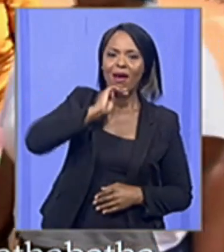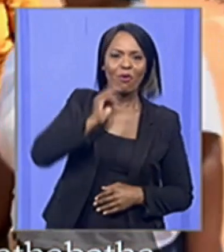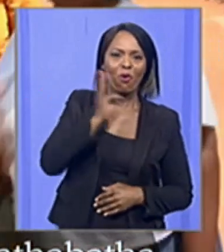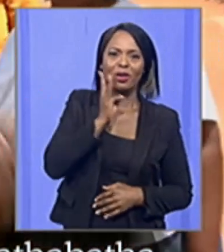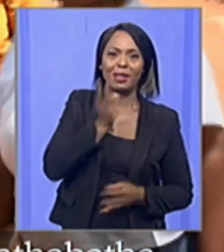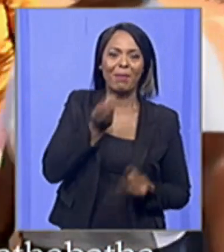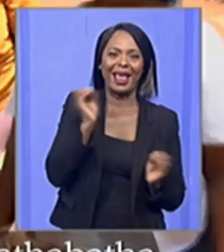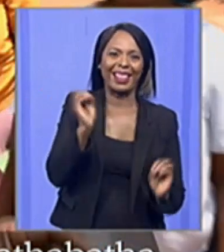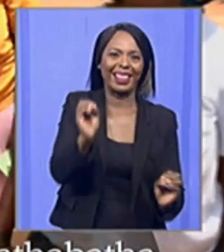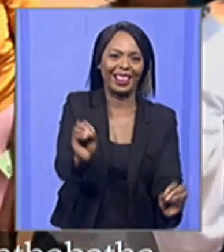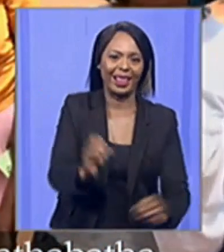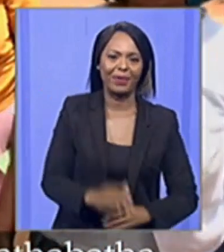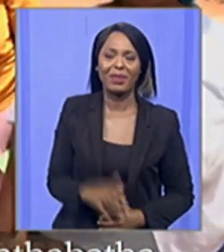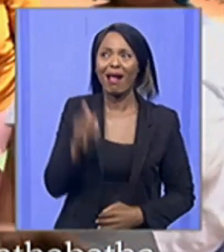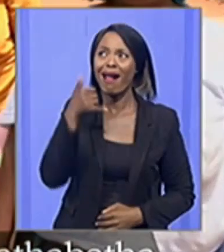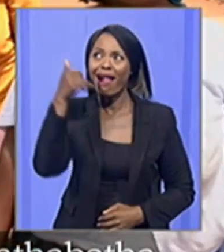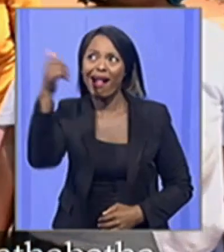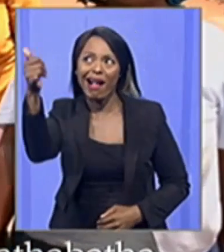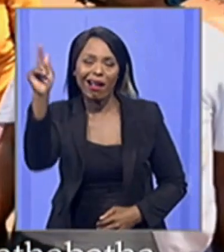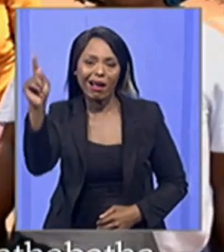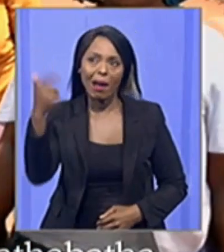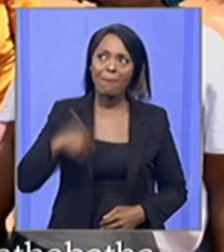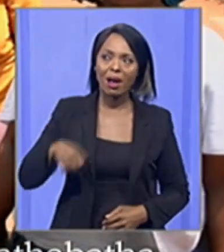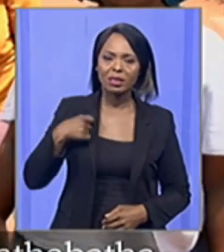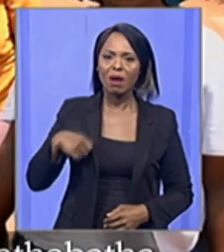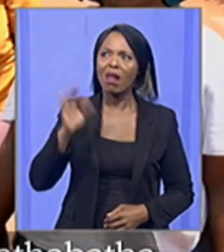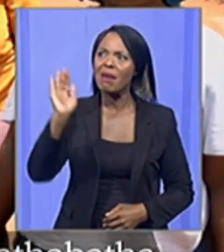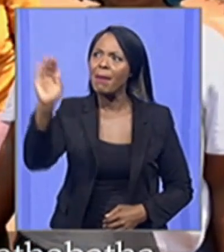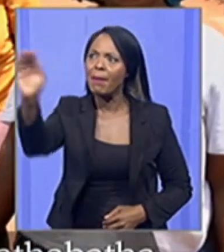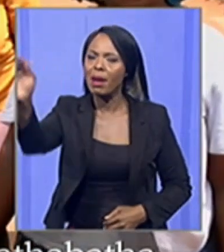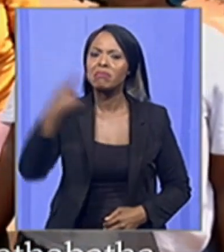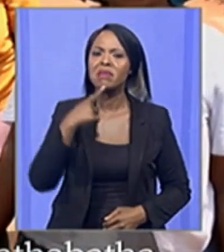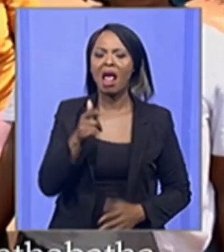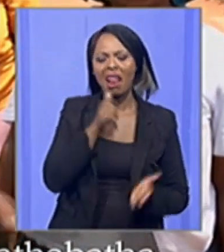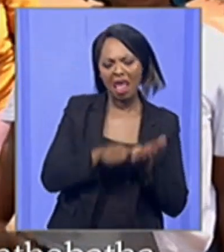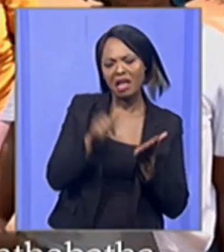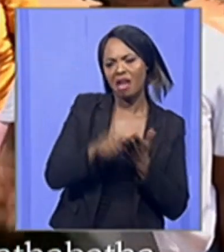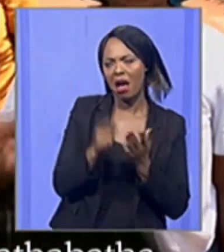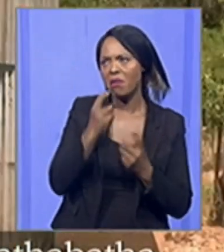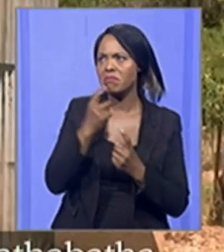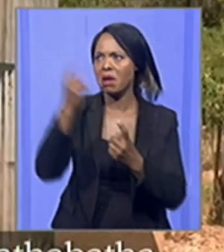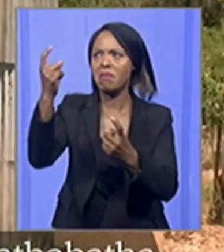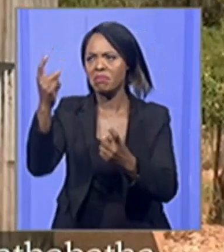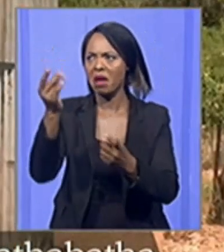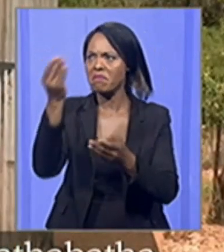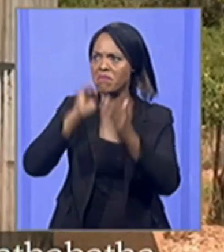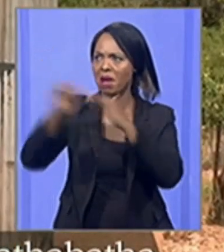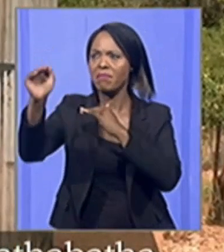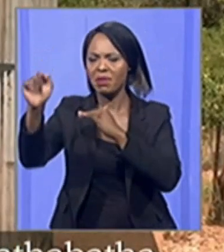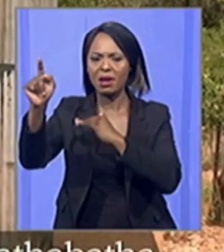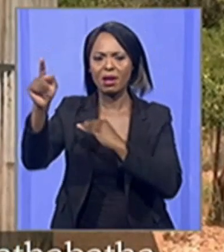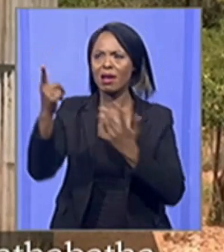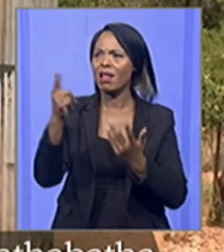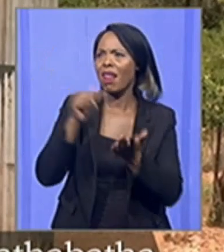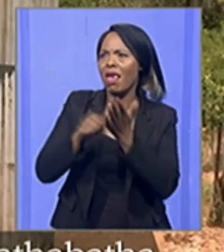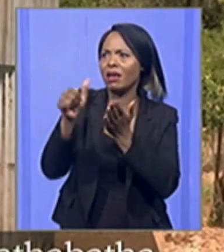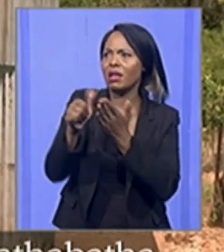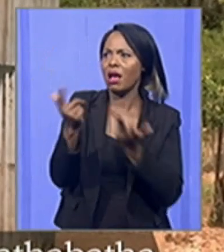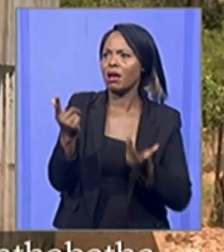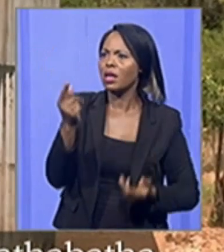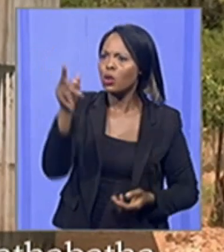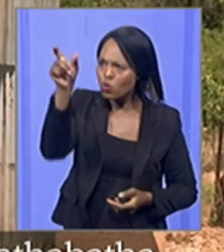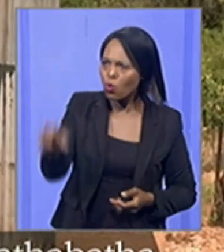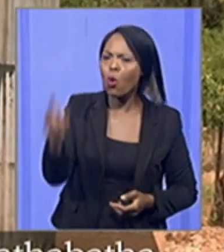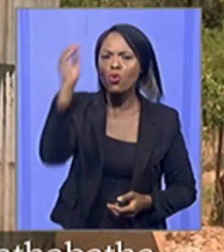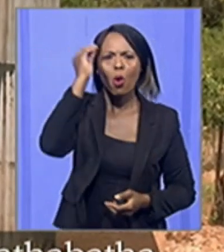Ge re founela ba ka mmasepaleng ba re botsa gore re ngwale mangwalo a ke tsona ke tla re ka ngwalela motho a tsebang gore ne probleme ya metsi